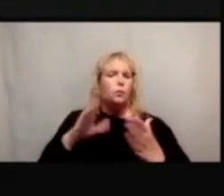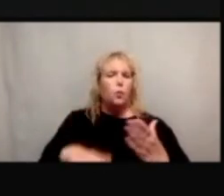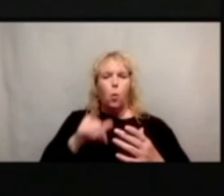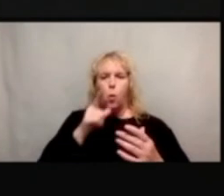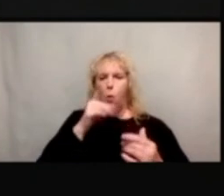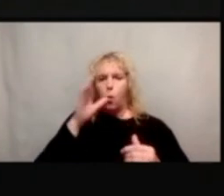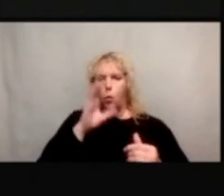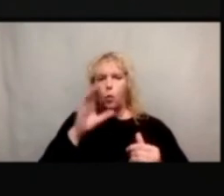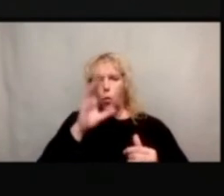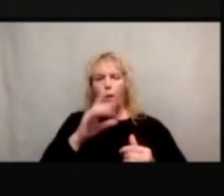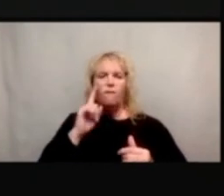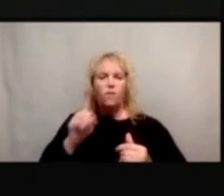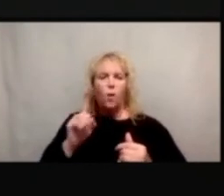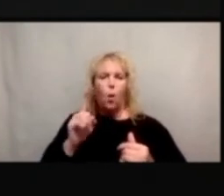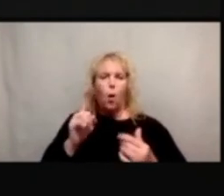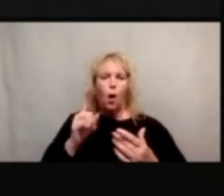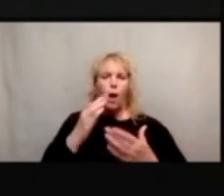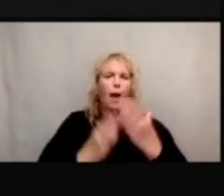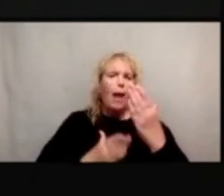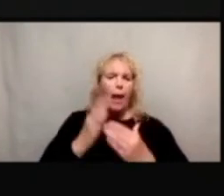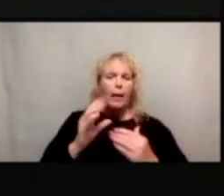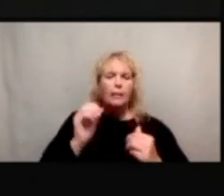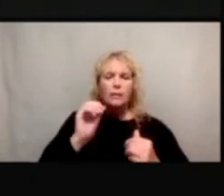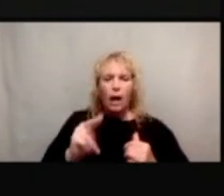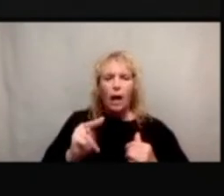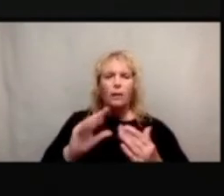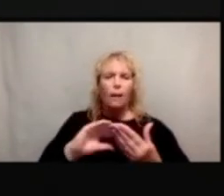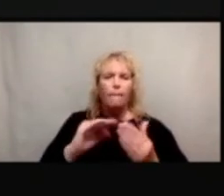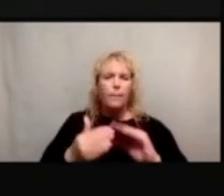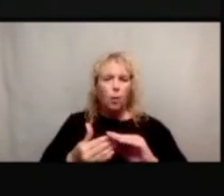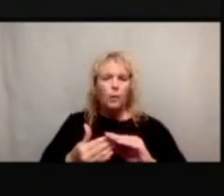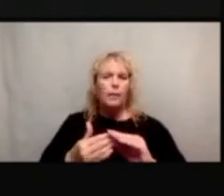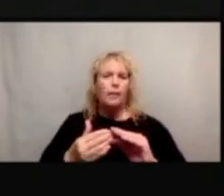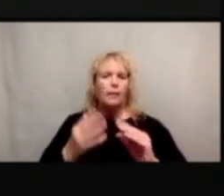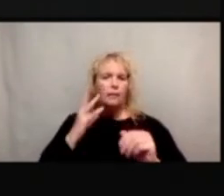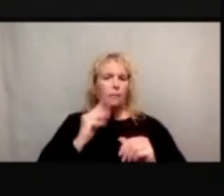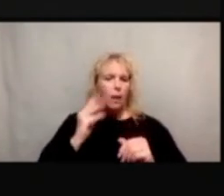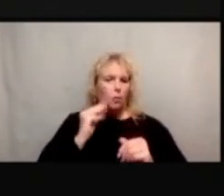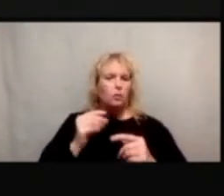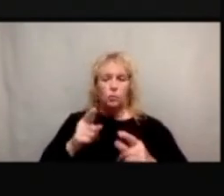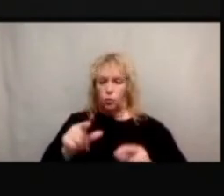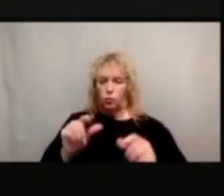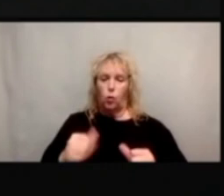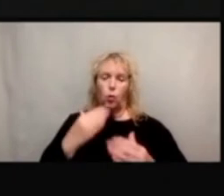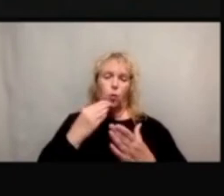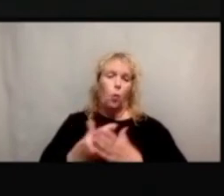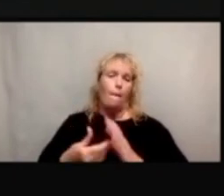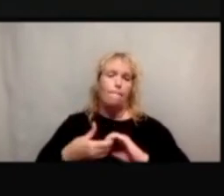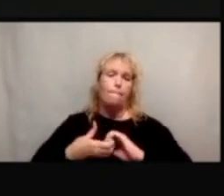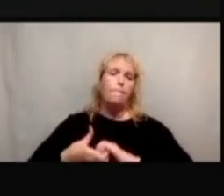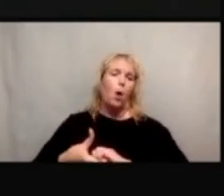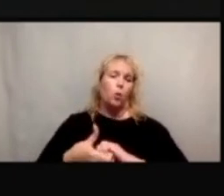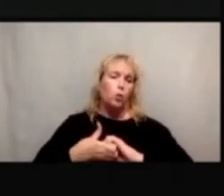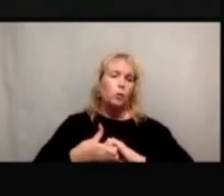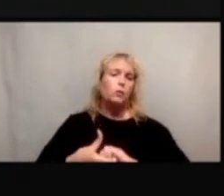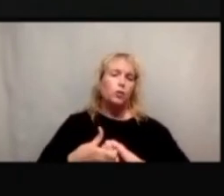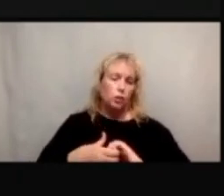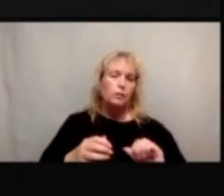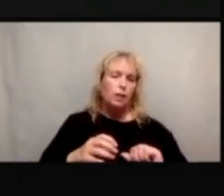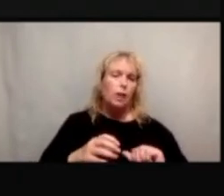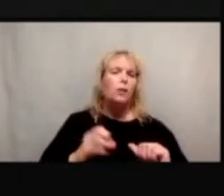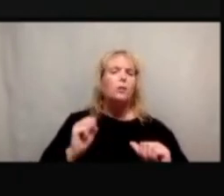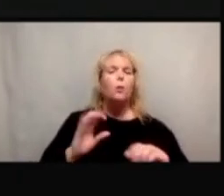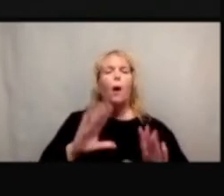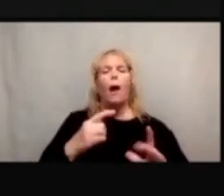hands-on community experience, and they're trained in public health, and they could be great partners for you as well. So I